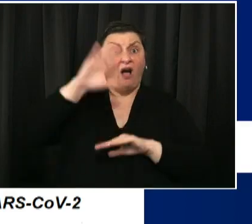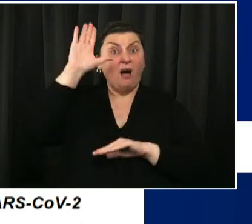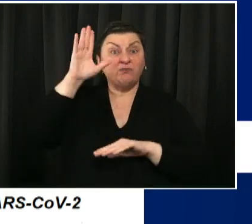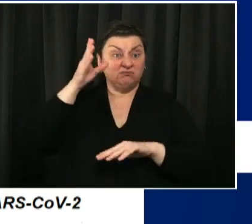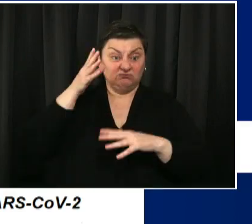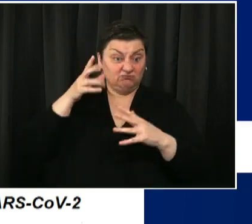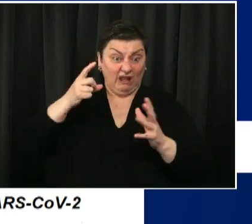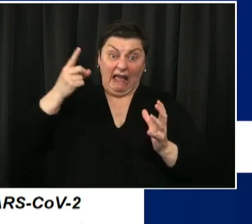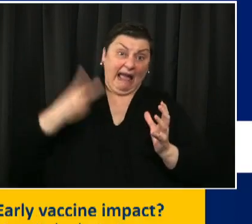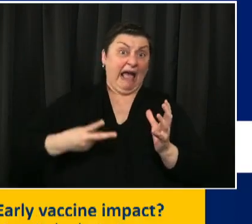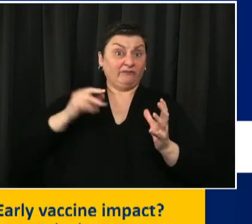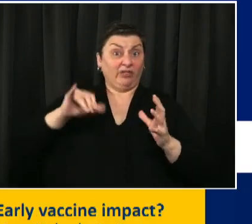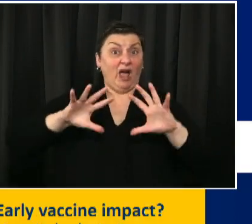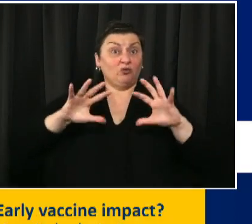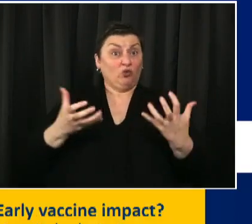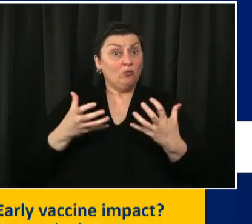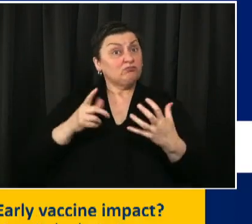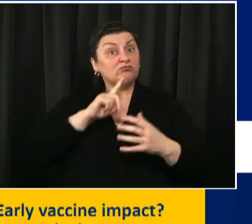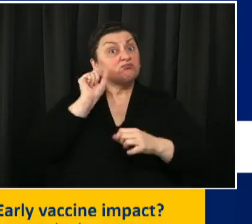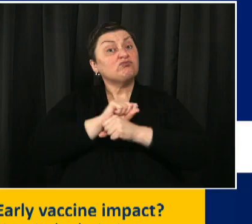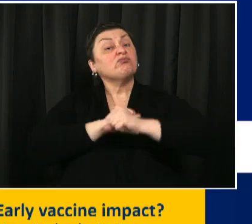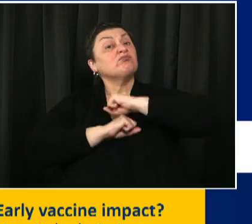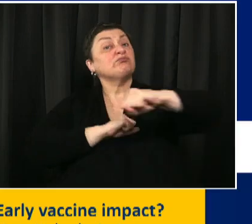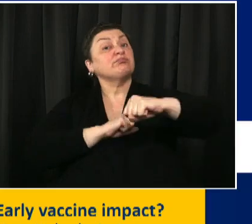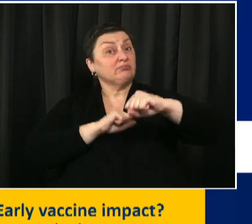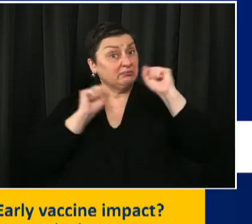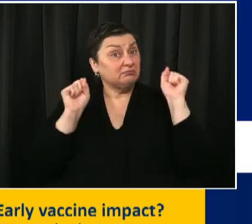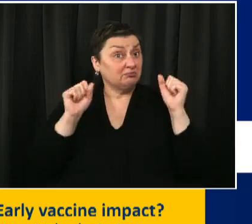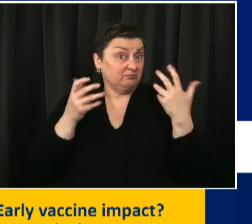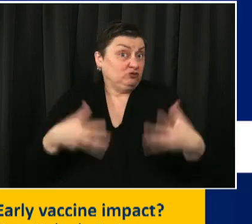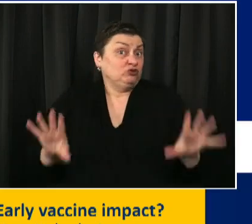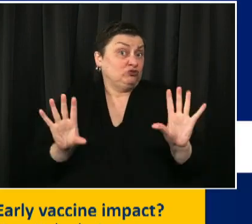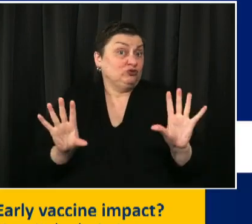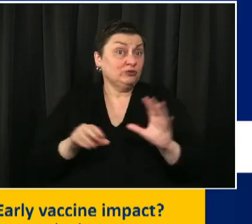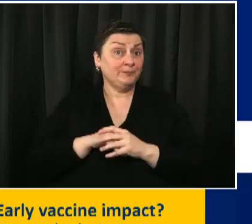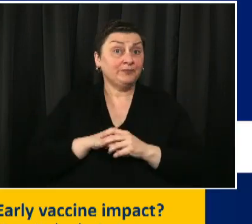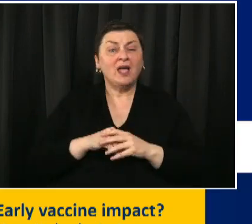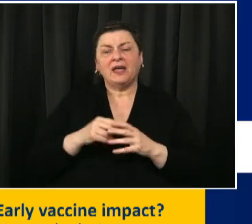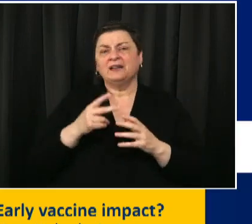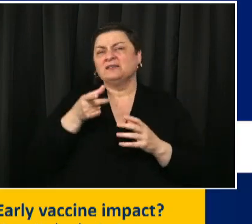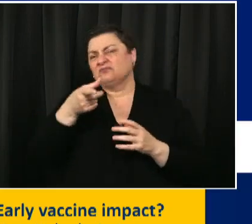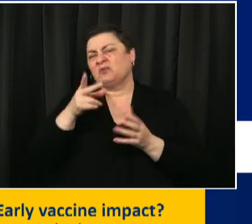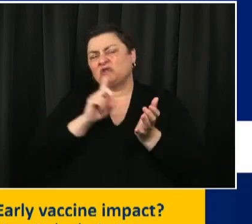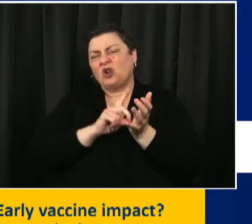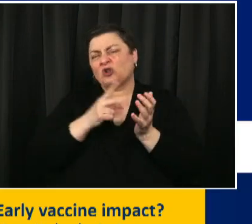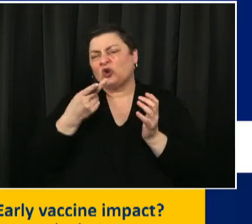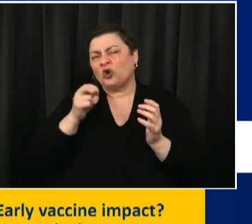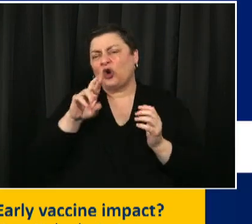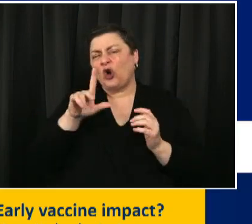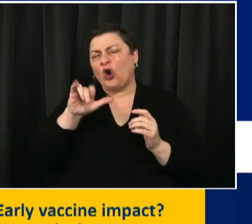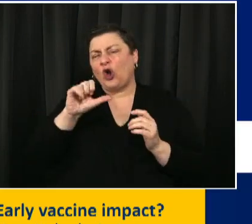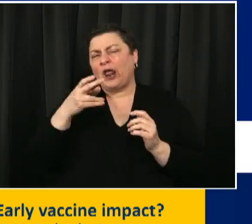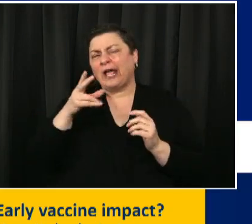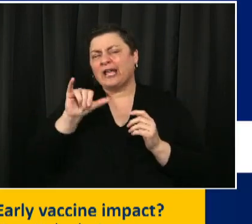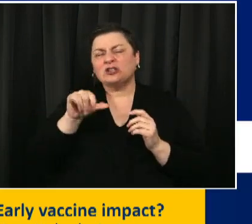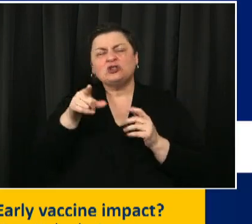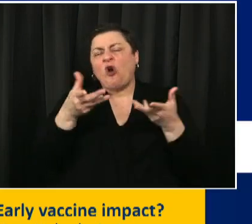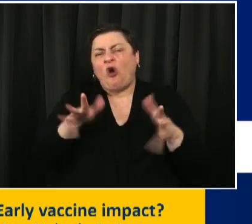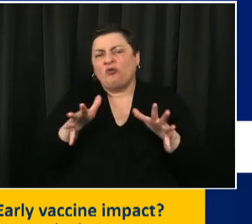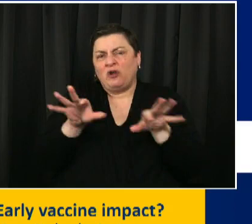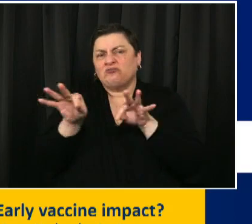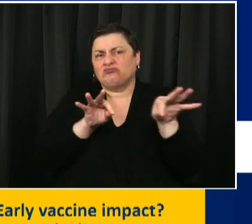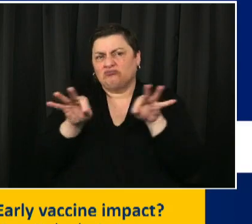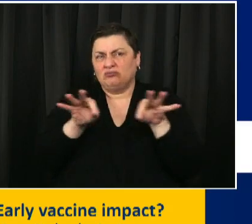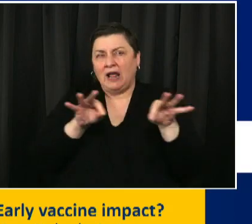immune. Next. And we are starting to see the benefits. Dr. Herlihy already showed you one. At